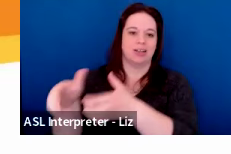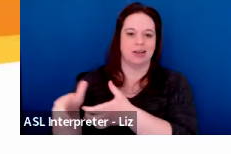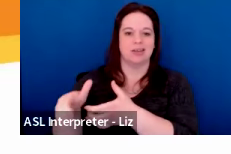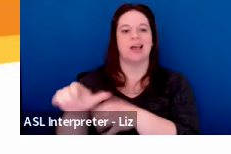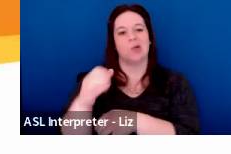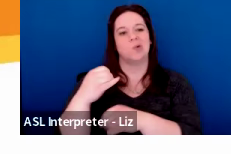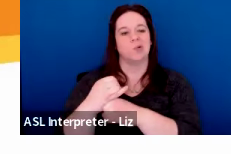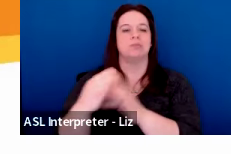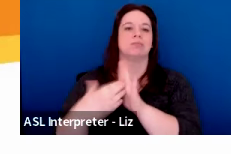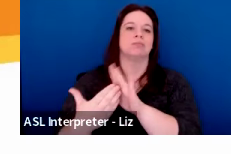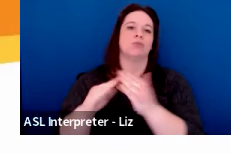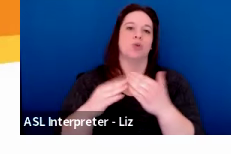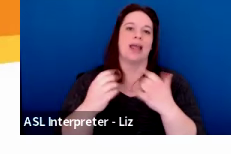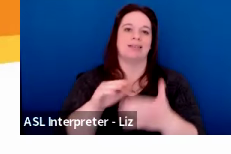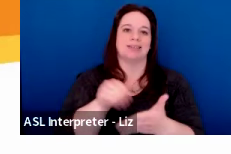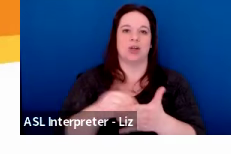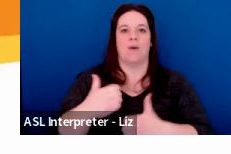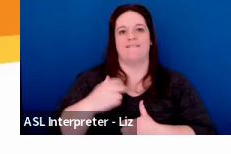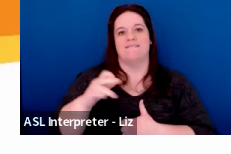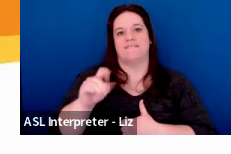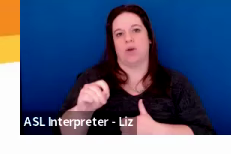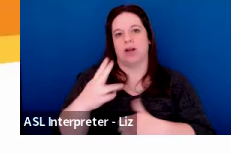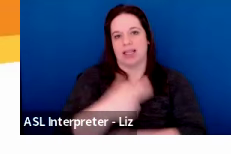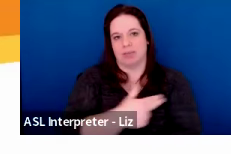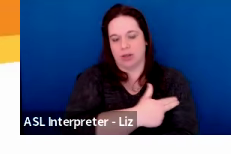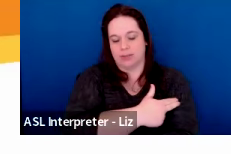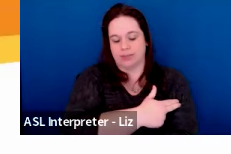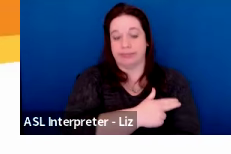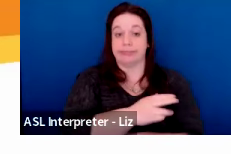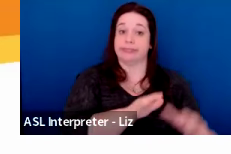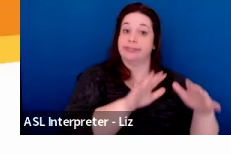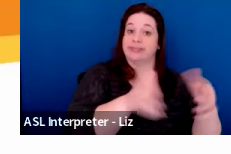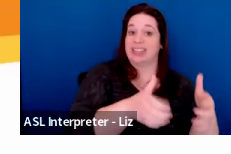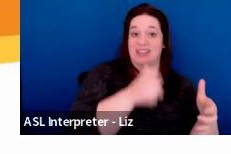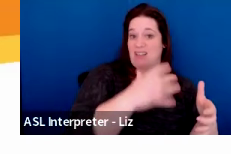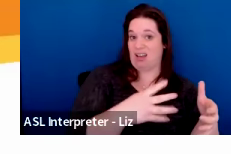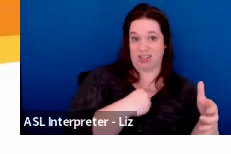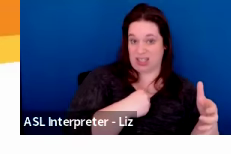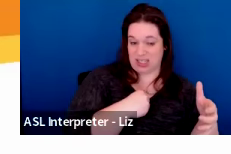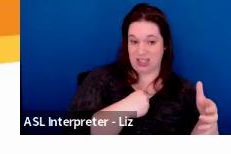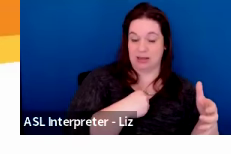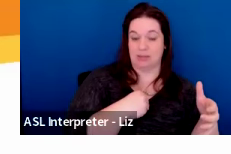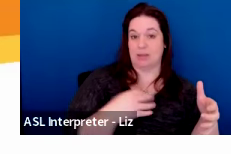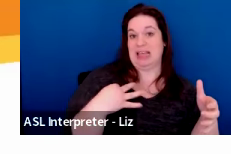health centers or veterans hospital. We cannot accept applications from